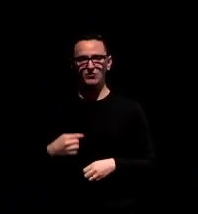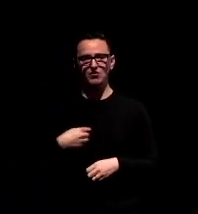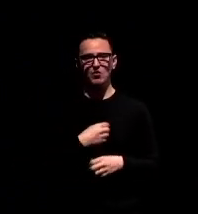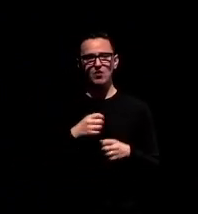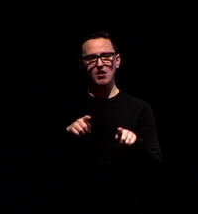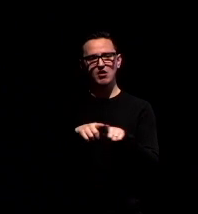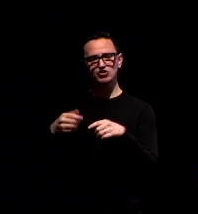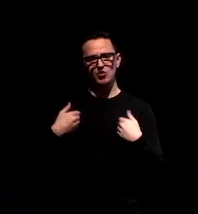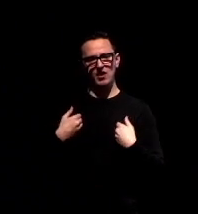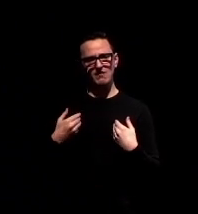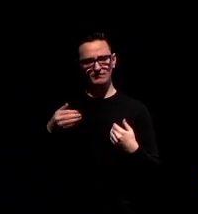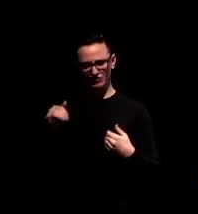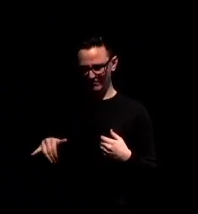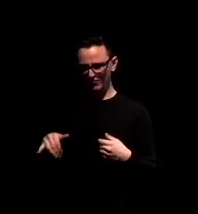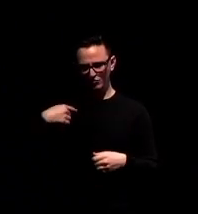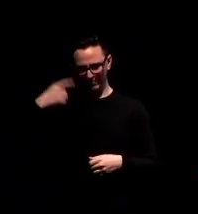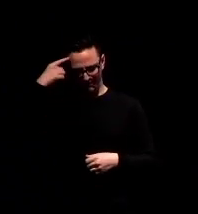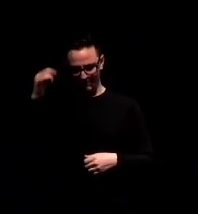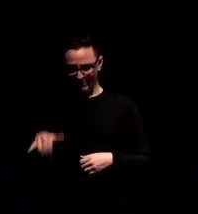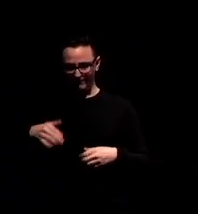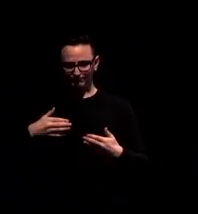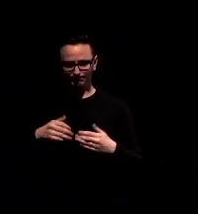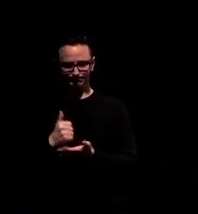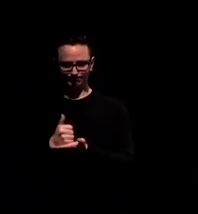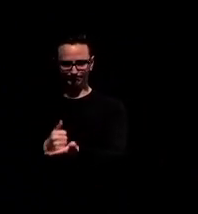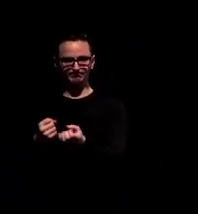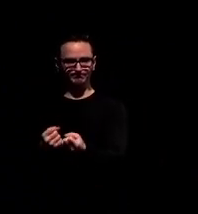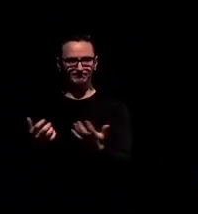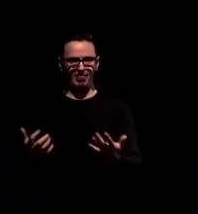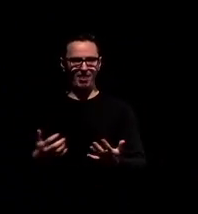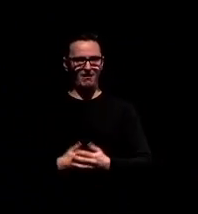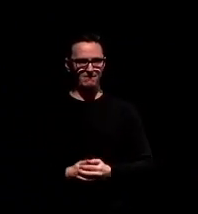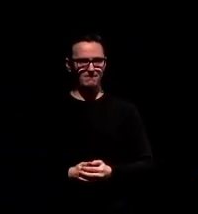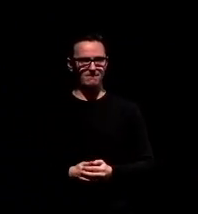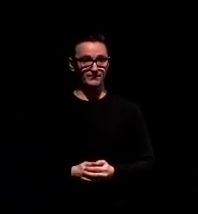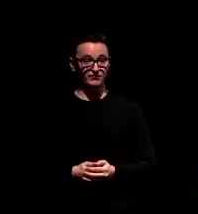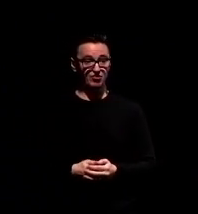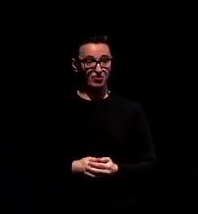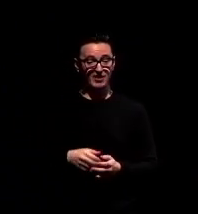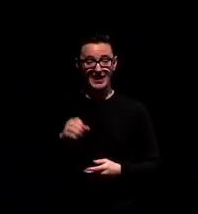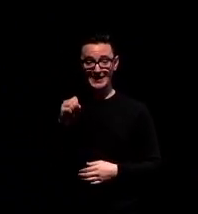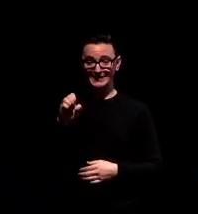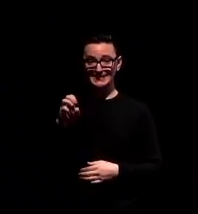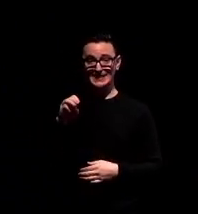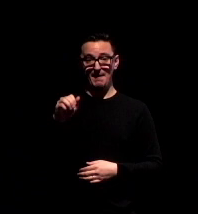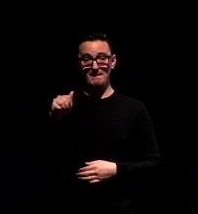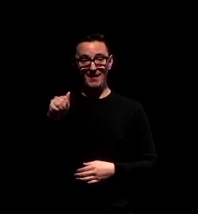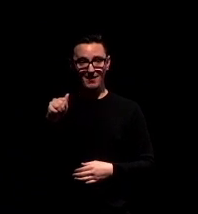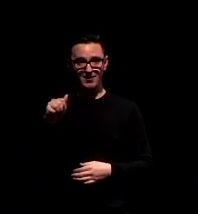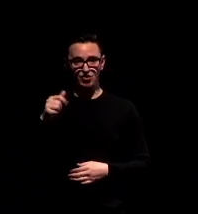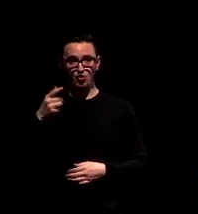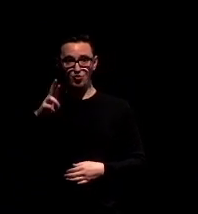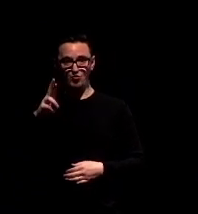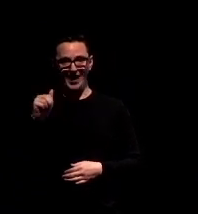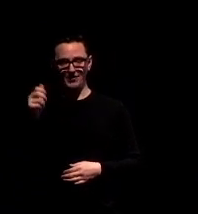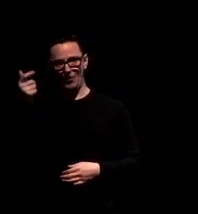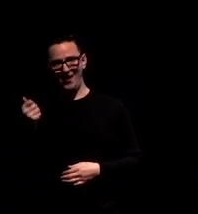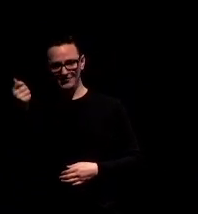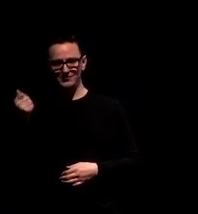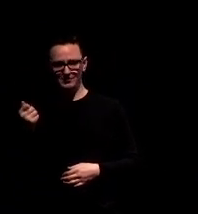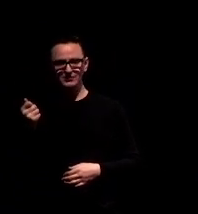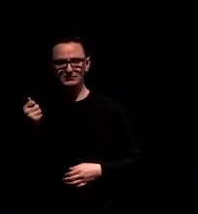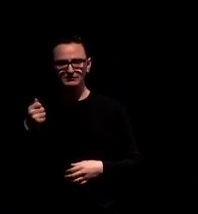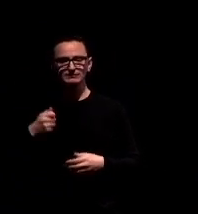really expand care as well. The CMIG grants are a huge thing in Minnesota, and so what they're supposed to do is